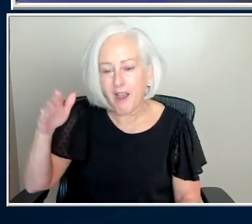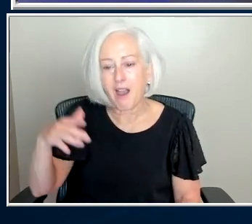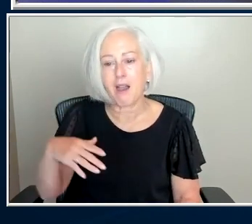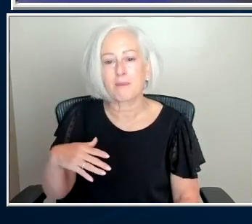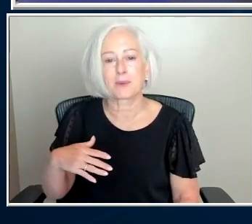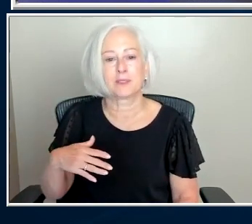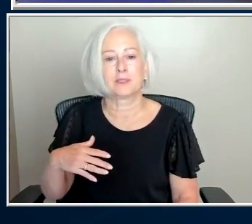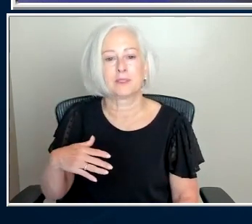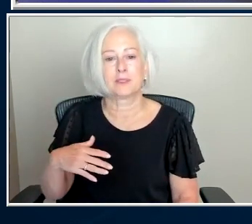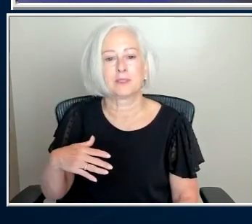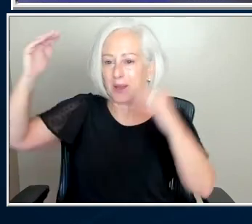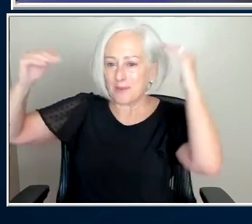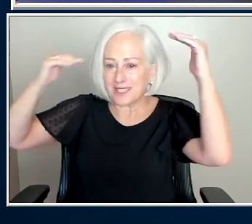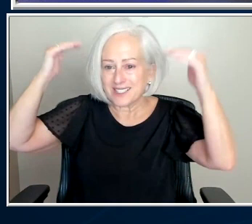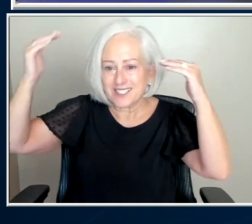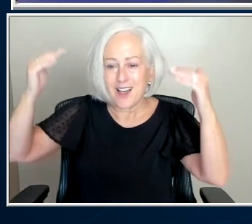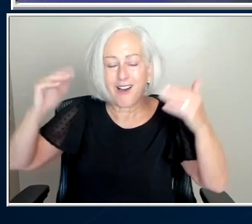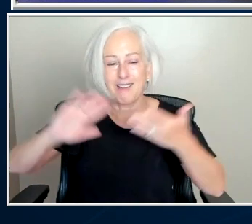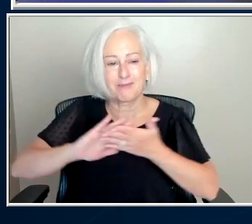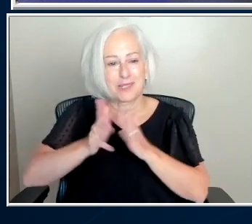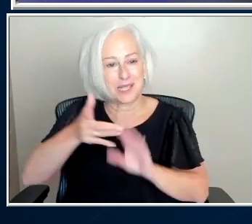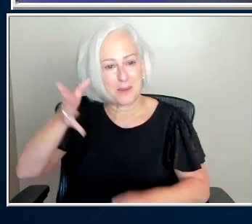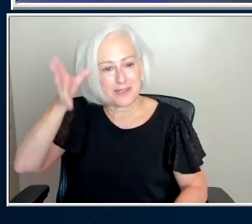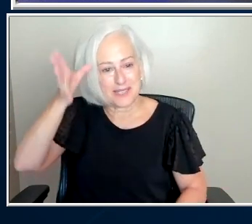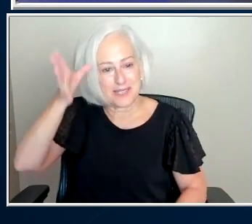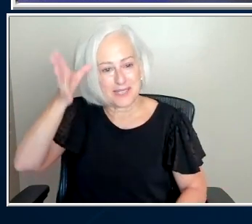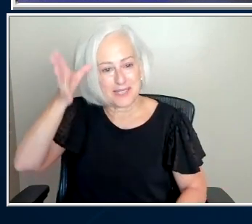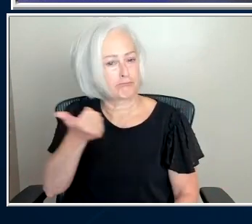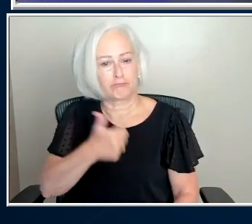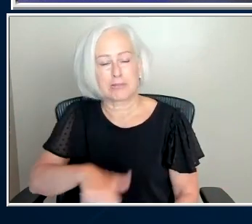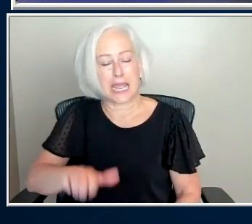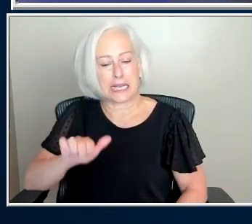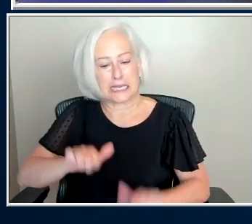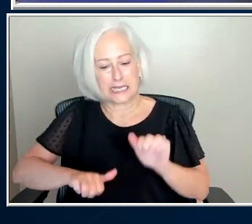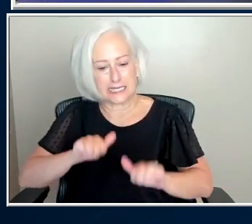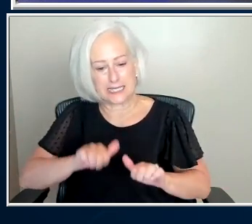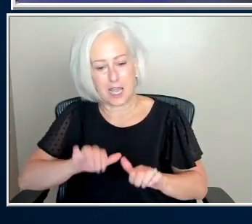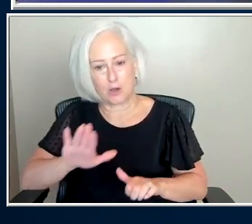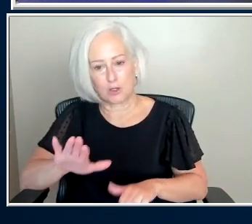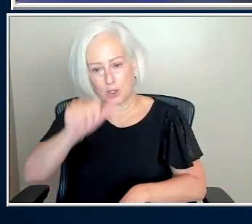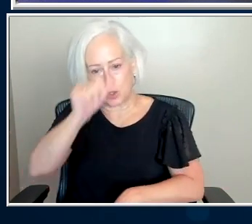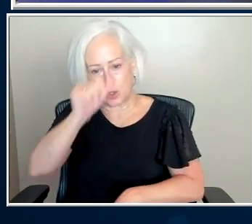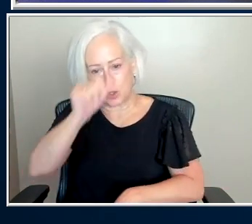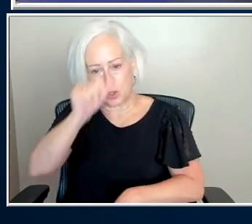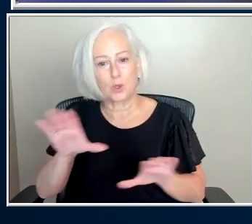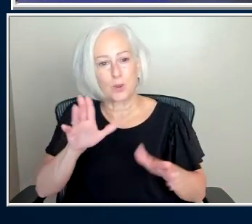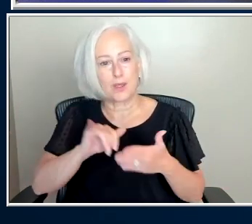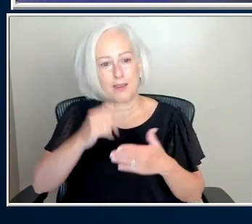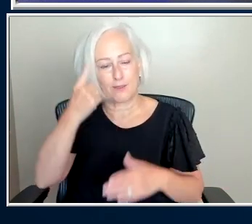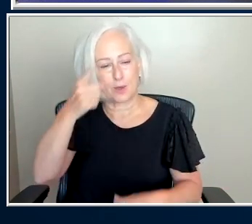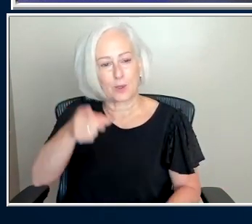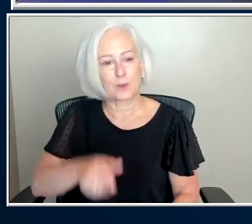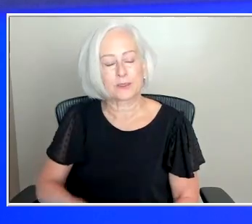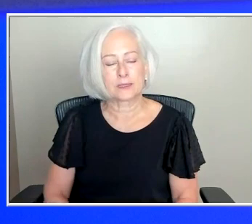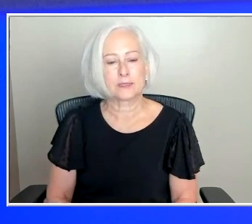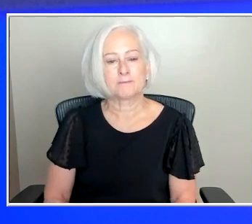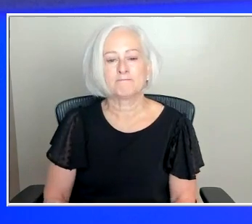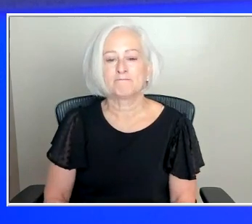and fatherhood. Was there any doubt that your son, Greg, would do this for you? No doubt at